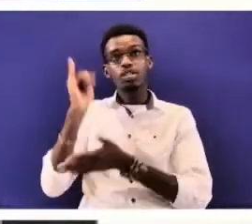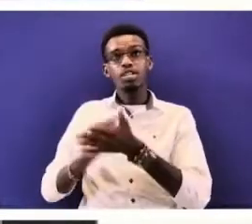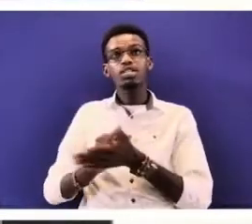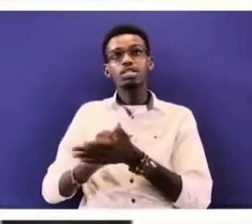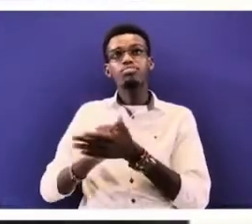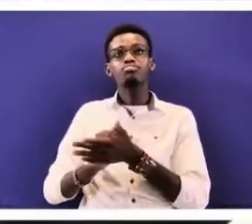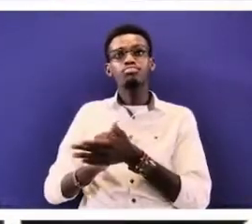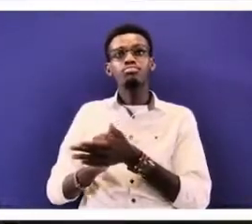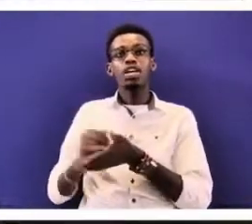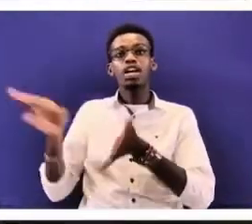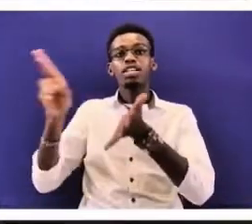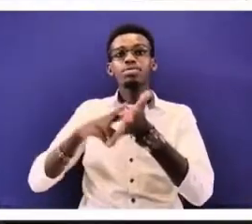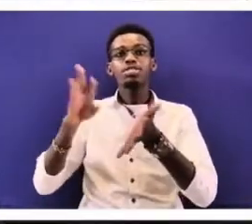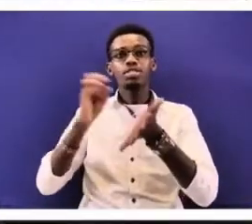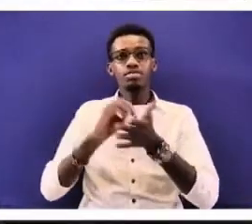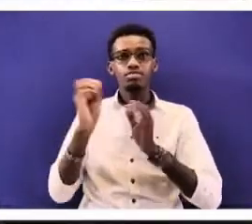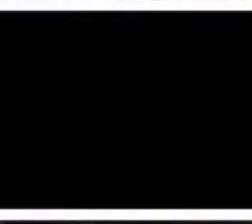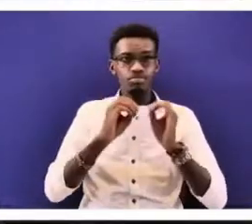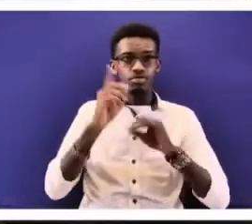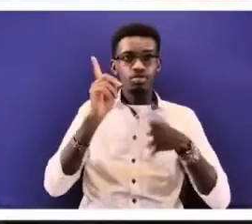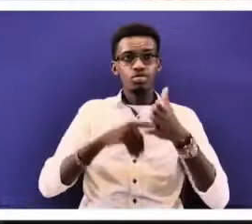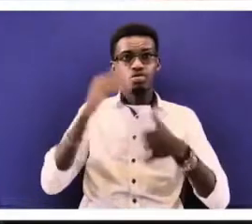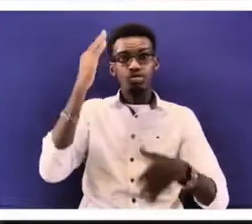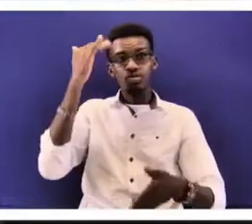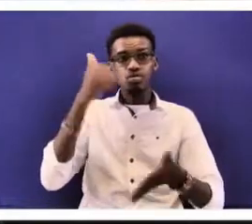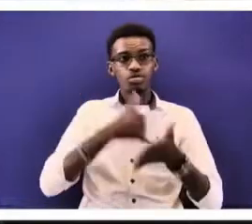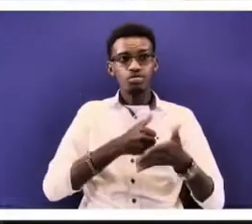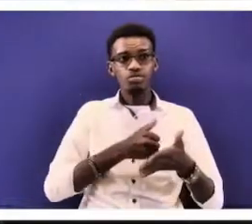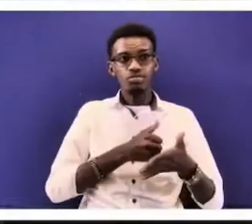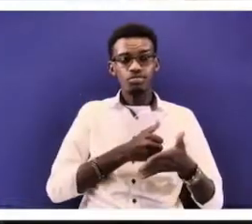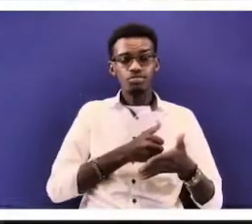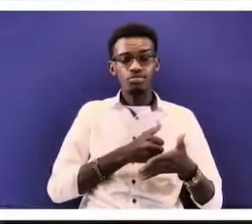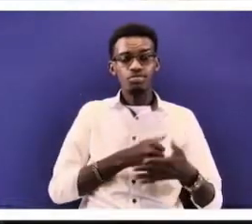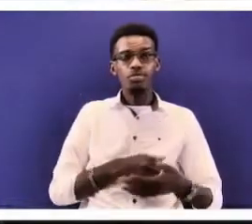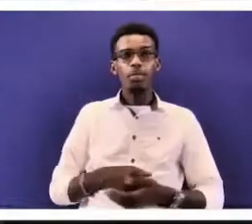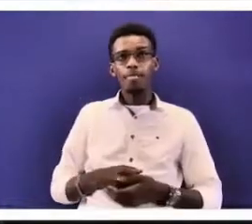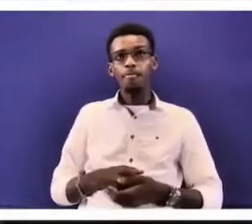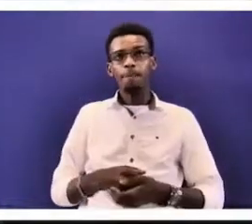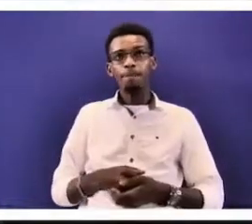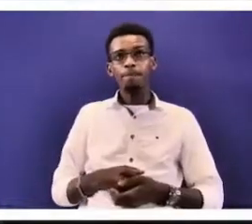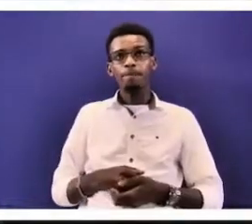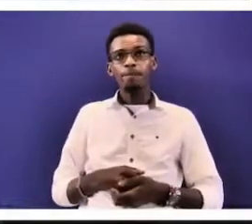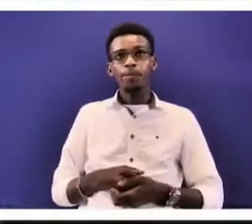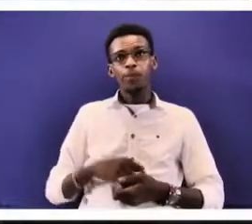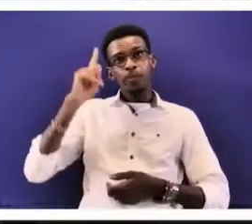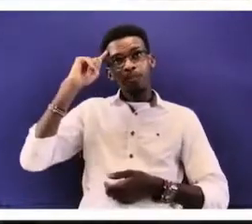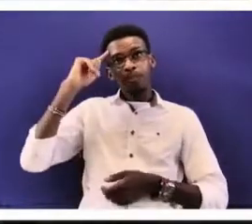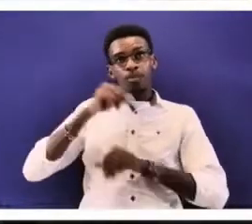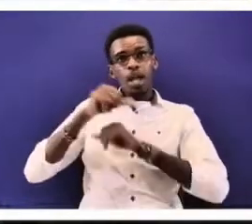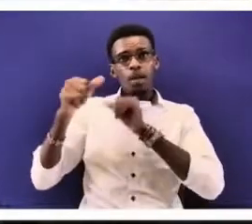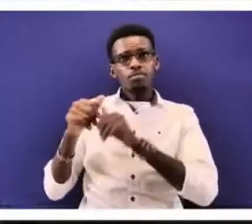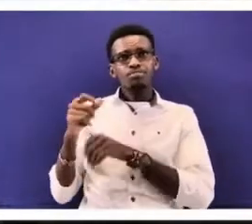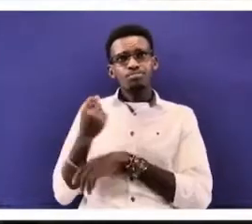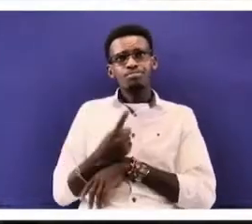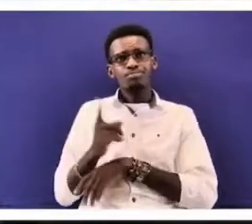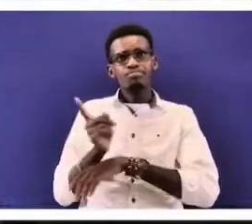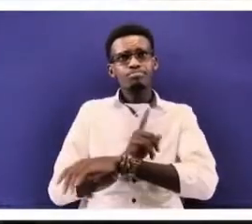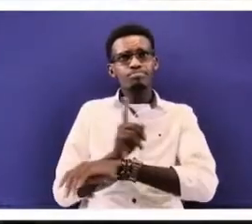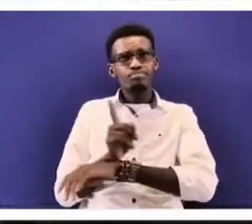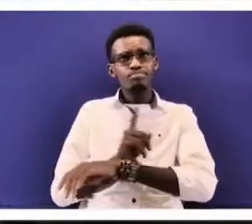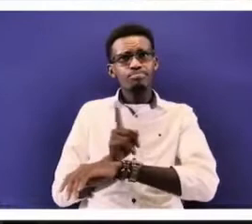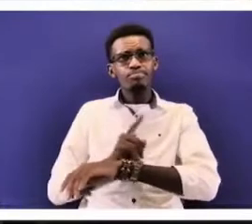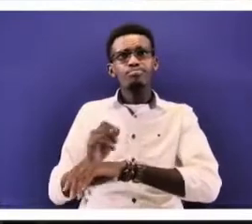it like that, okay? He didn't do it on his own. Think about this for a few minutes. Allow